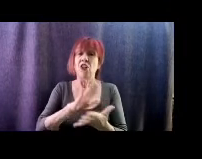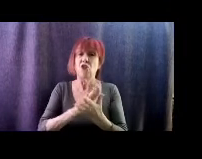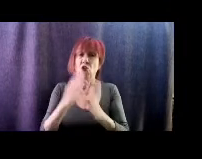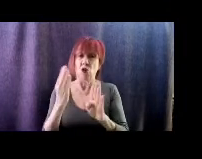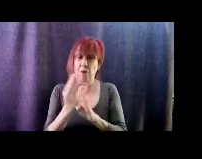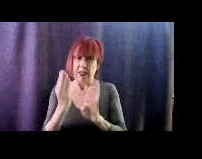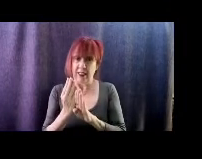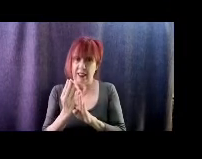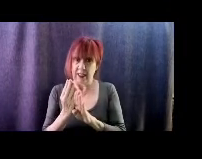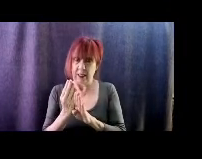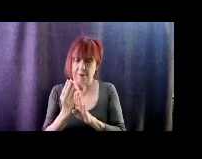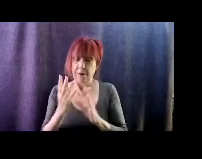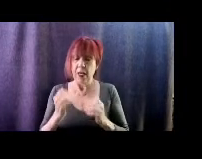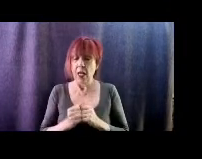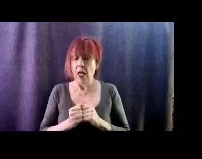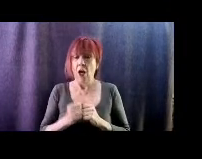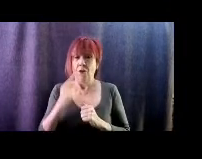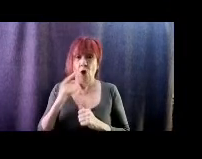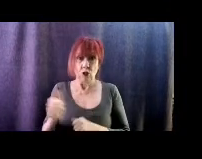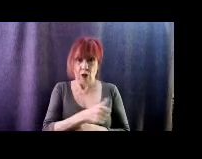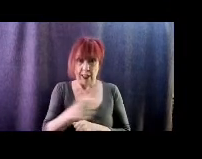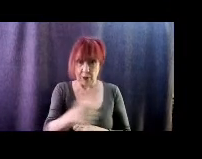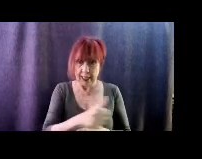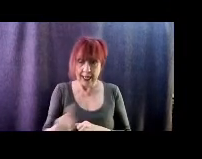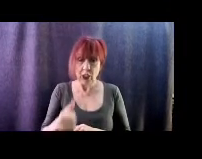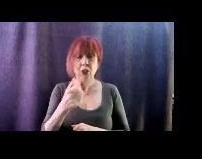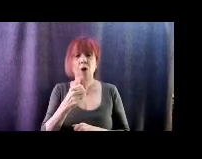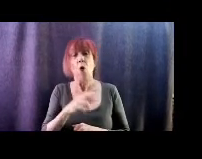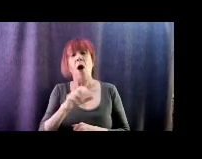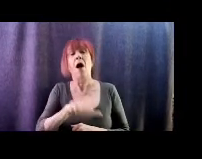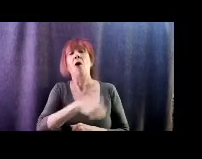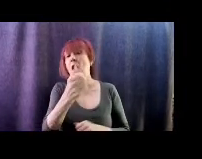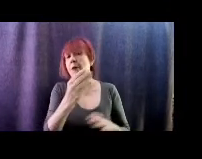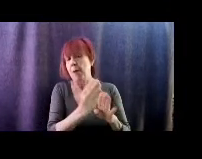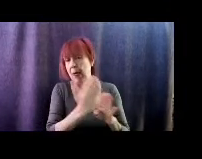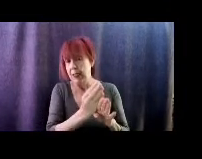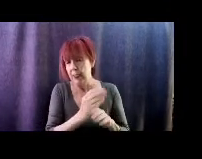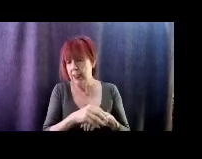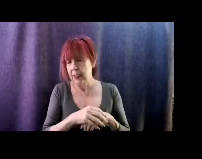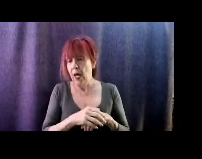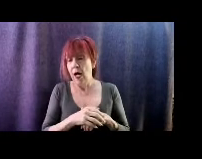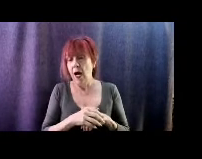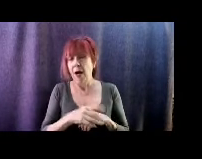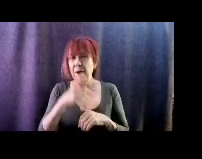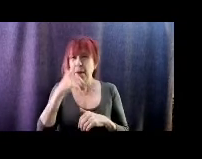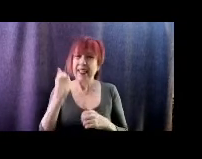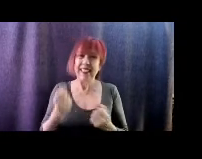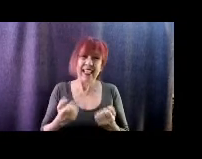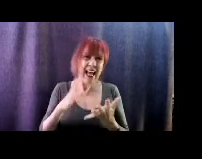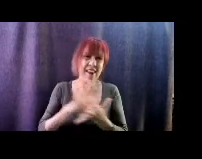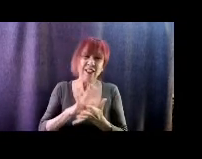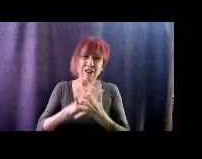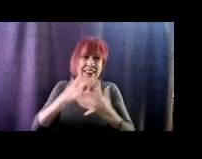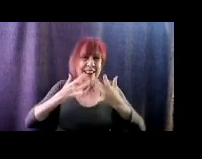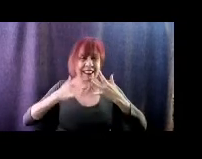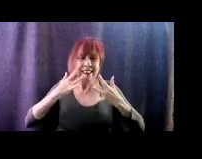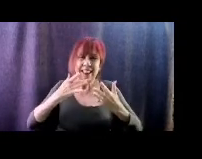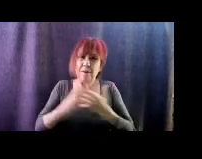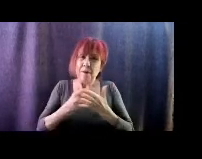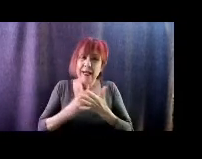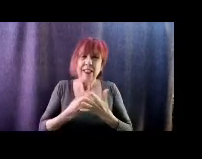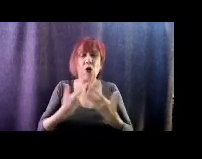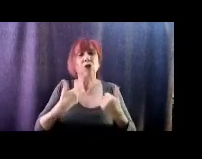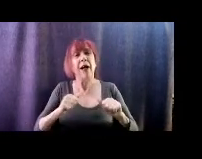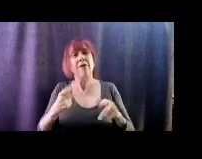that are already running. A lot of our counties in West Virginia really strapped for finances. And so we try to figure out ways that are as